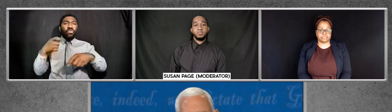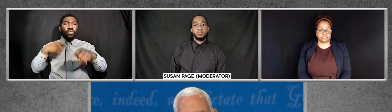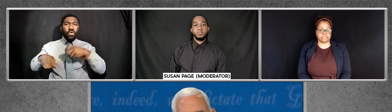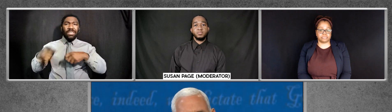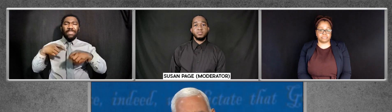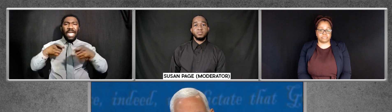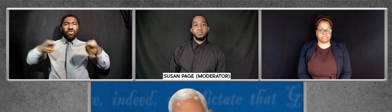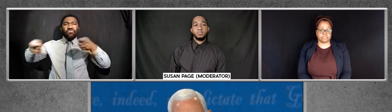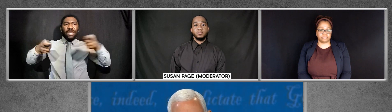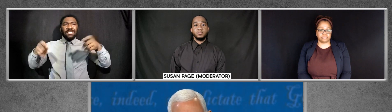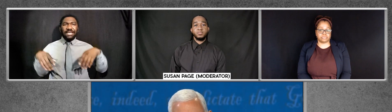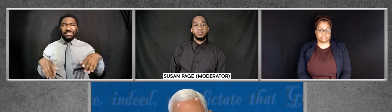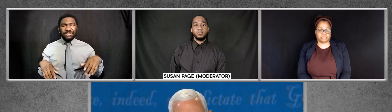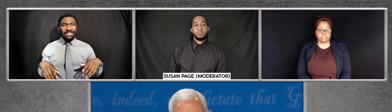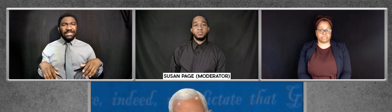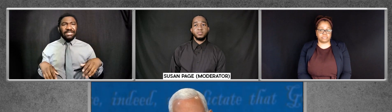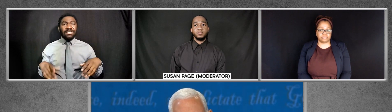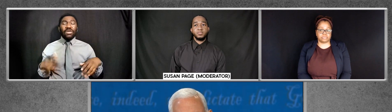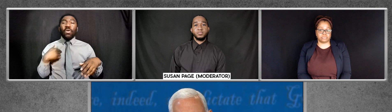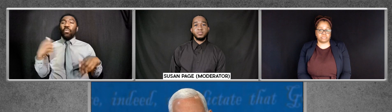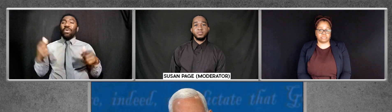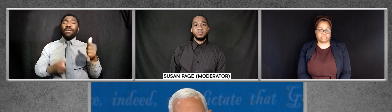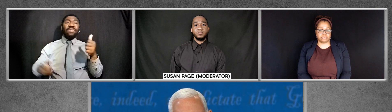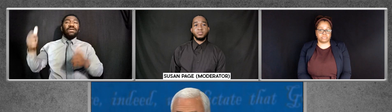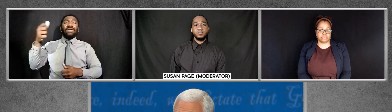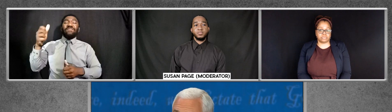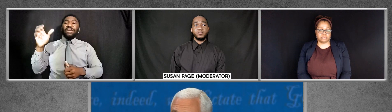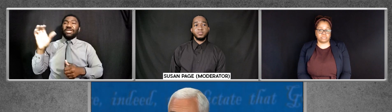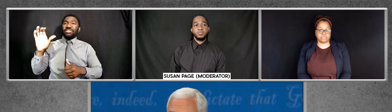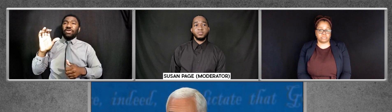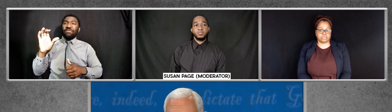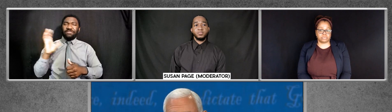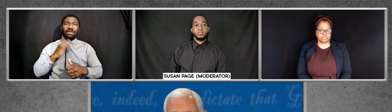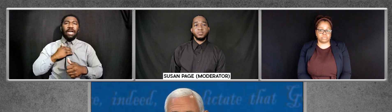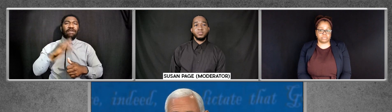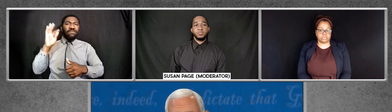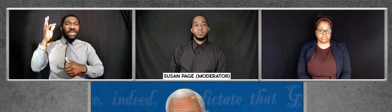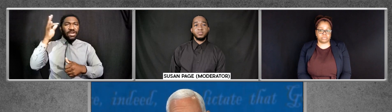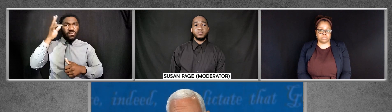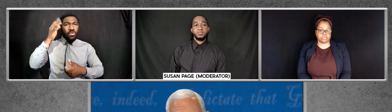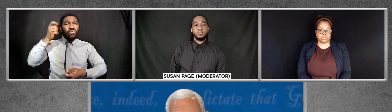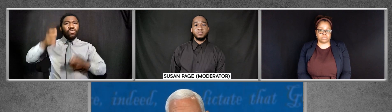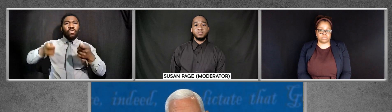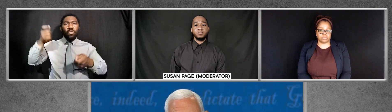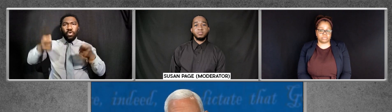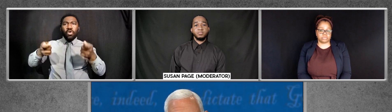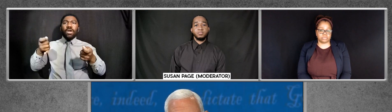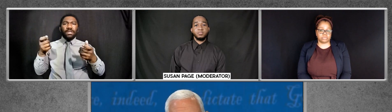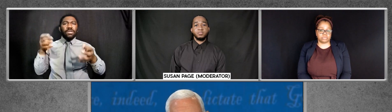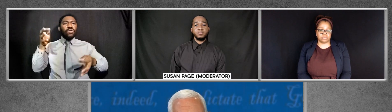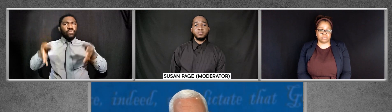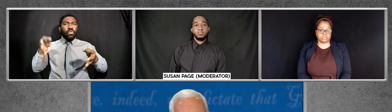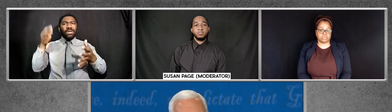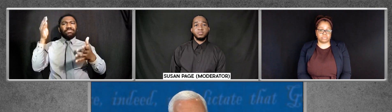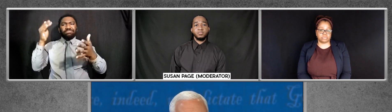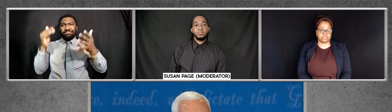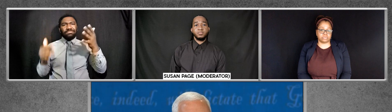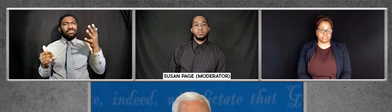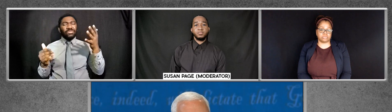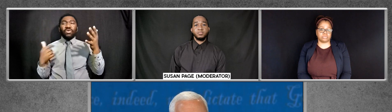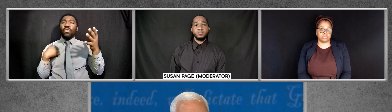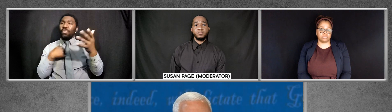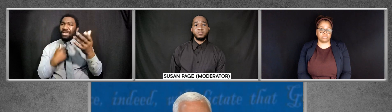We appointed conservatives to our federal courts at every level. And we stood with the men and women of law enforcement every single day. And I think